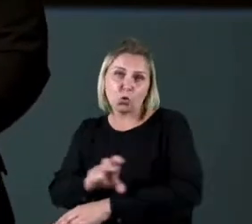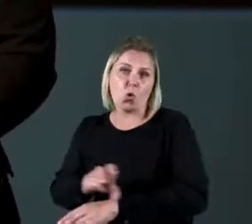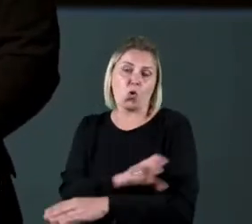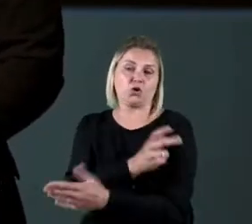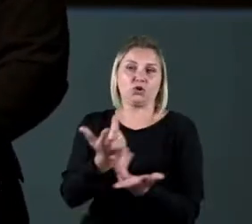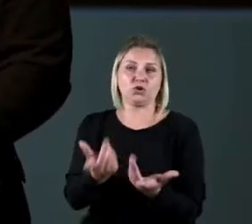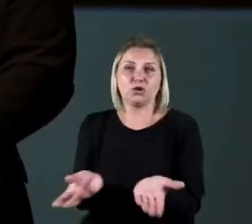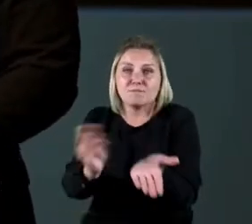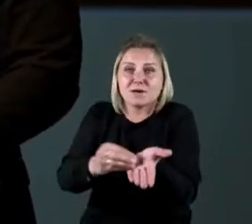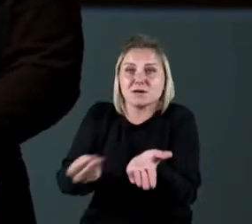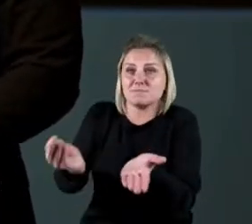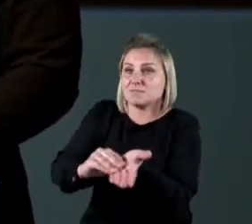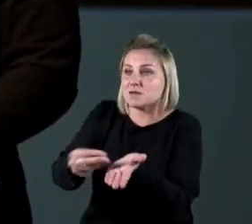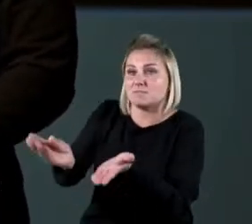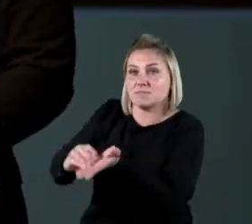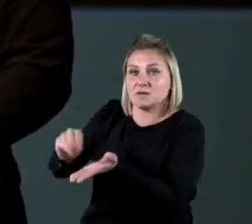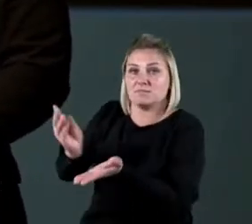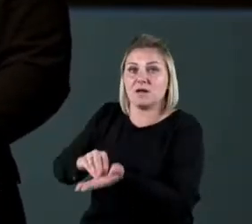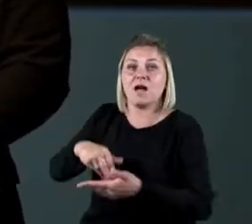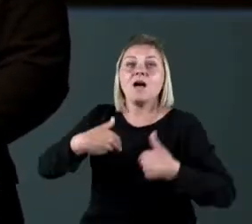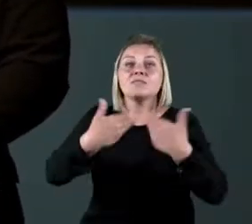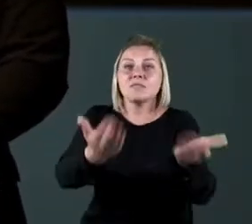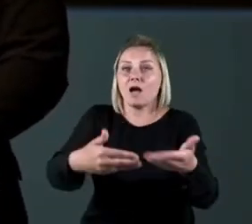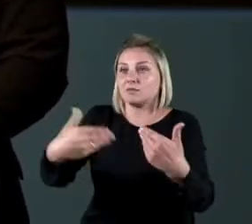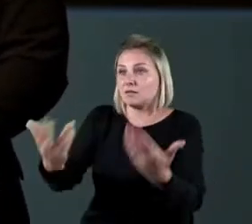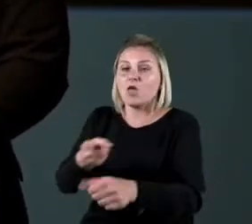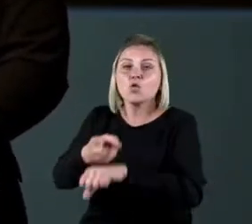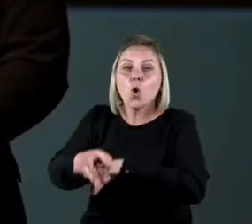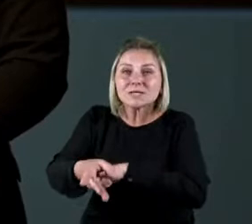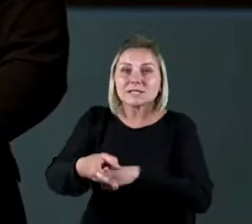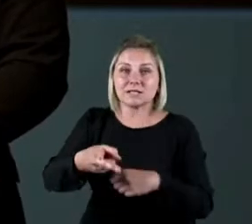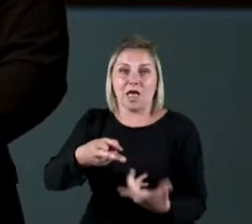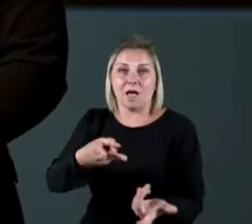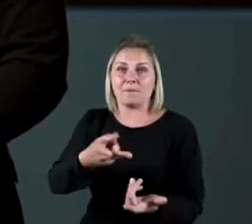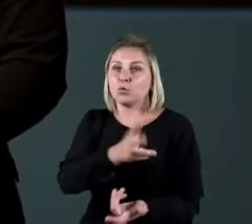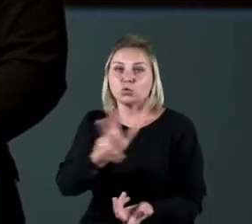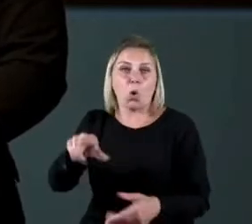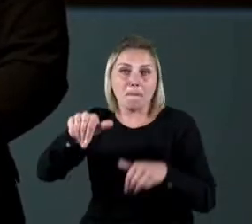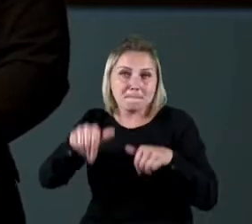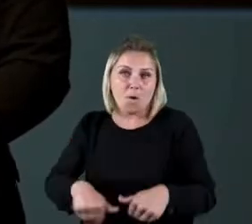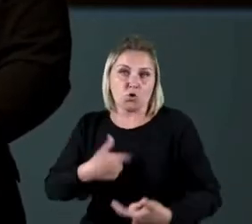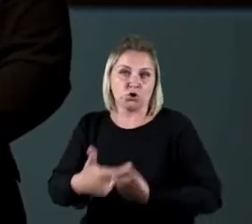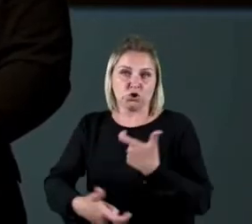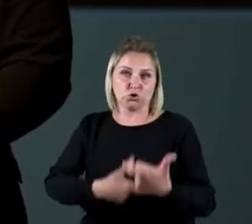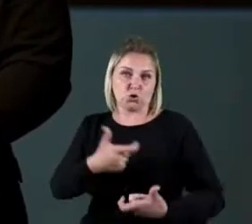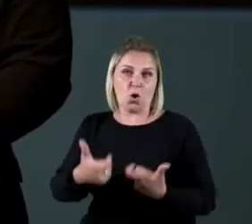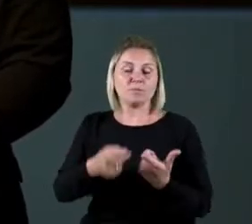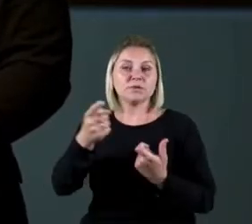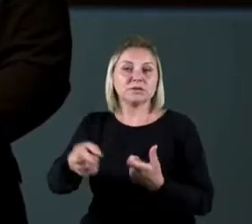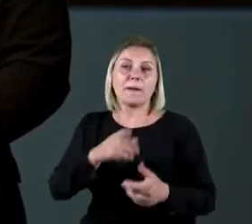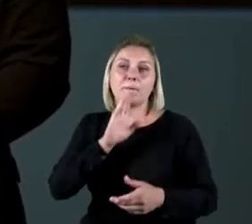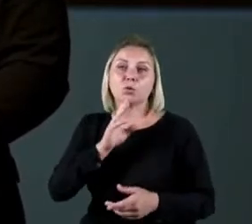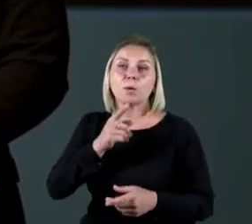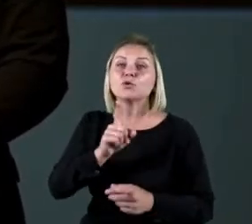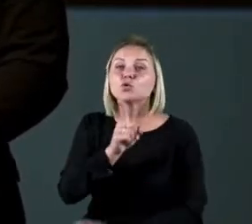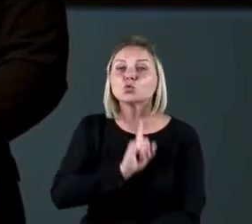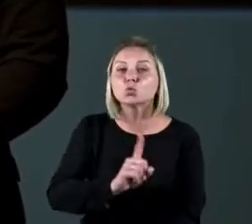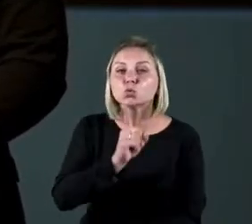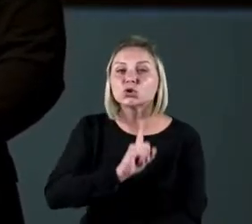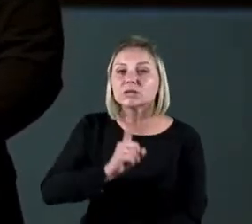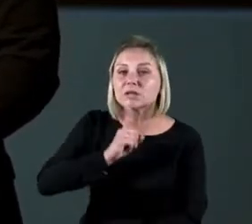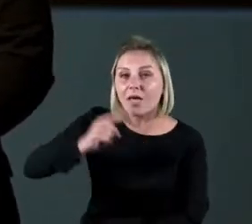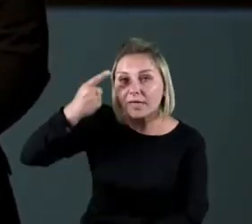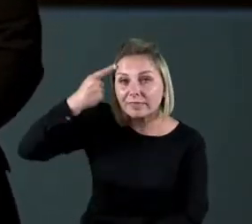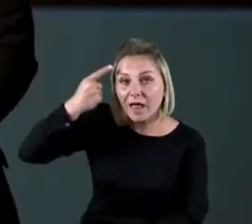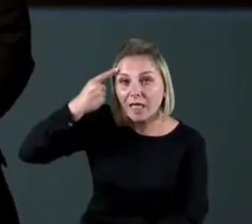and adoption to tools such as artificial intelligence, machine learning, etc. This will bring